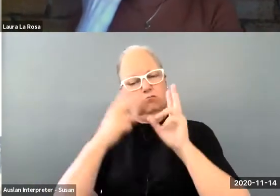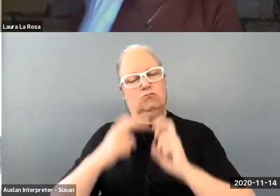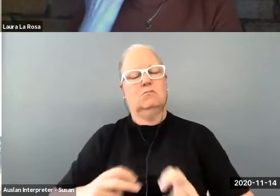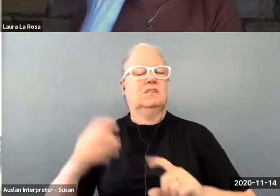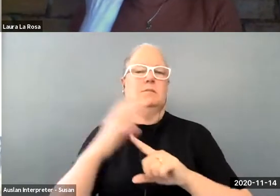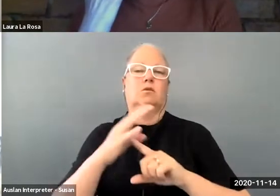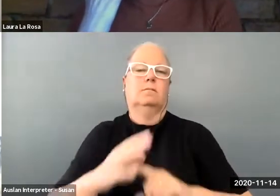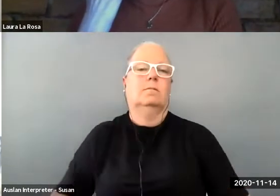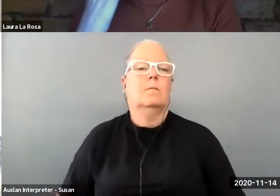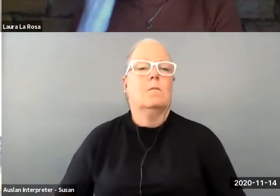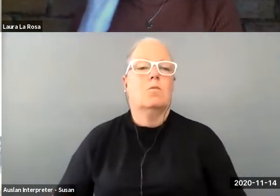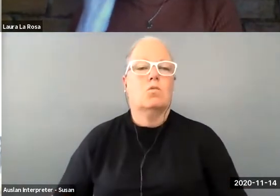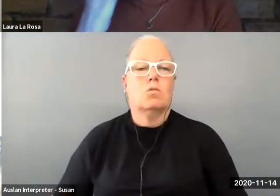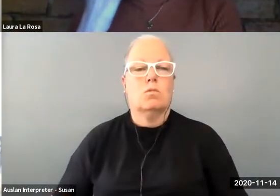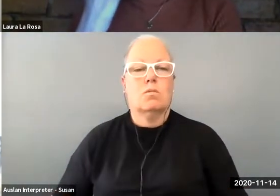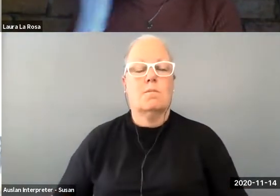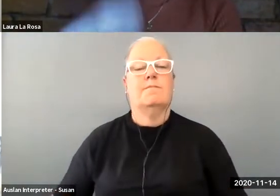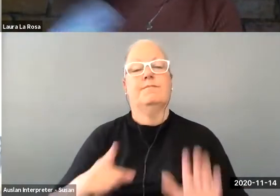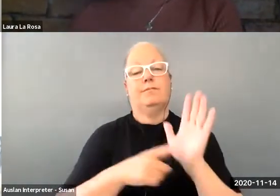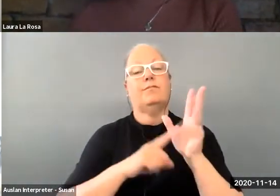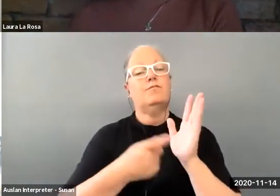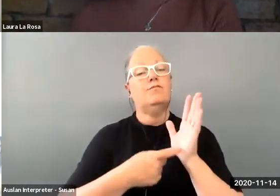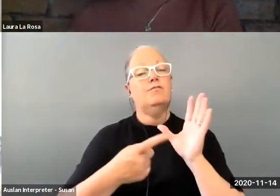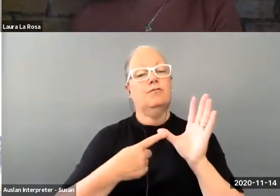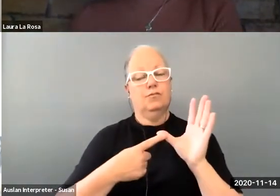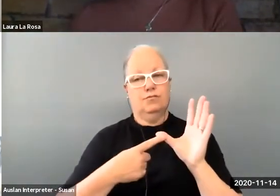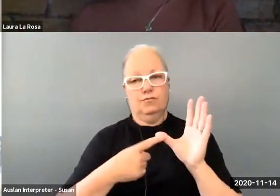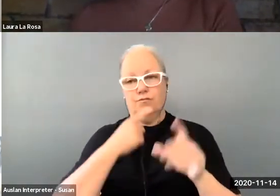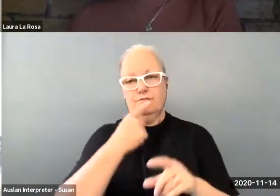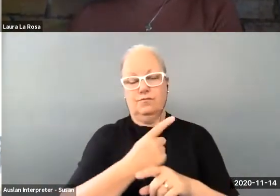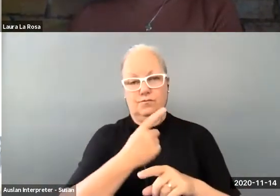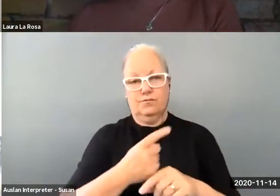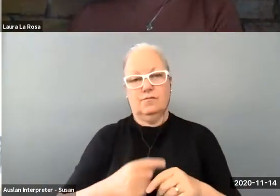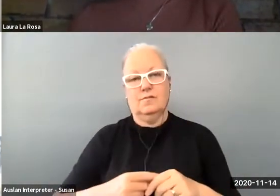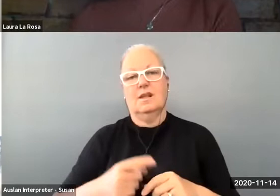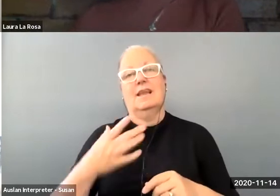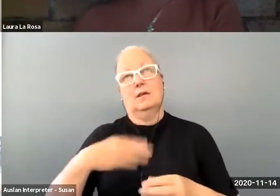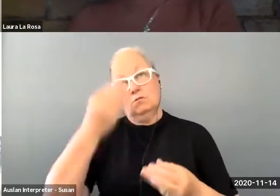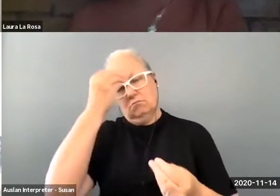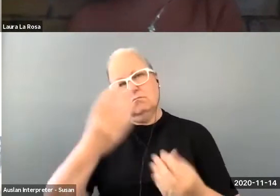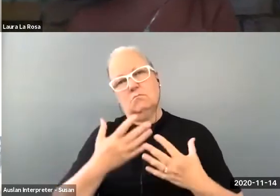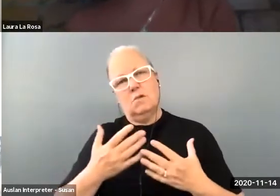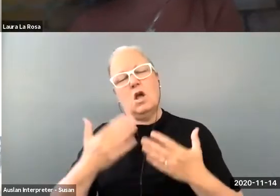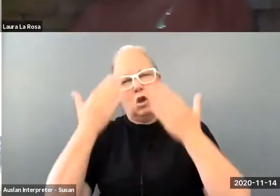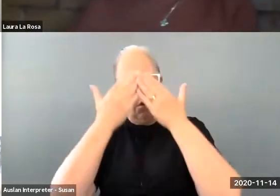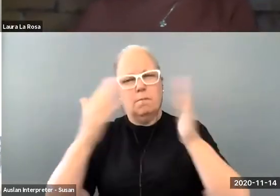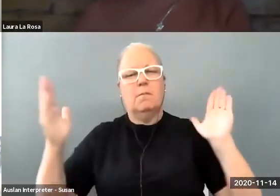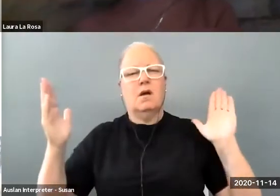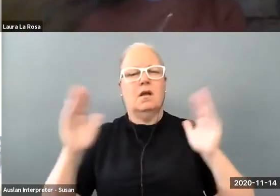Laura, how do you approach that? What you were saying, Anna, about being fully informed and really just being open-minded about stuff